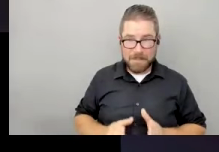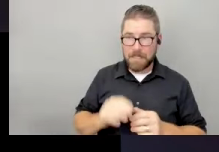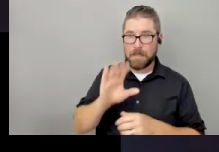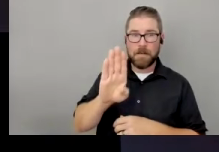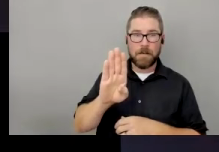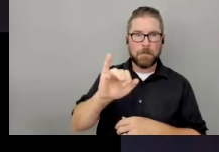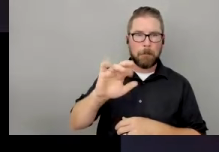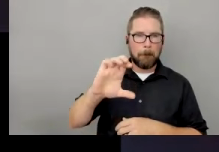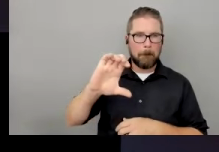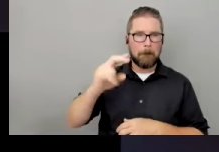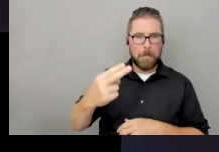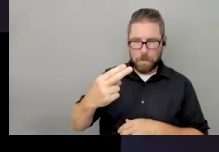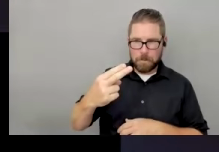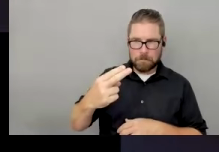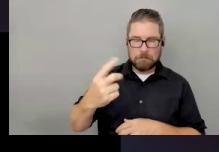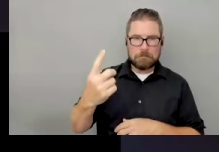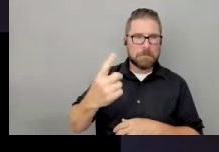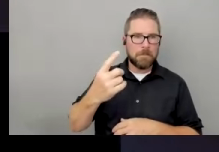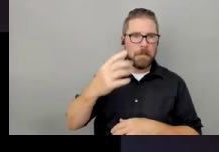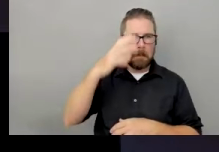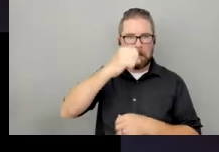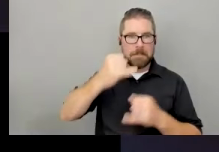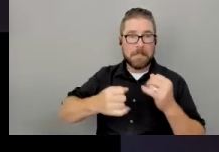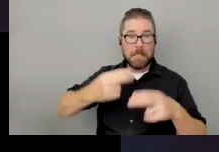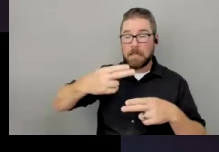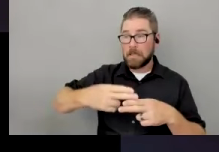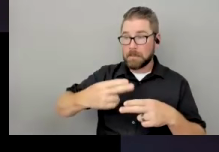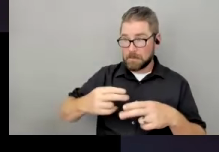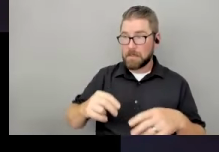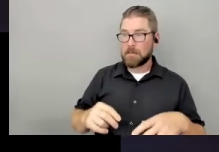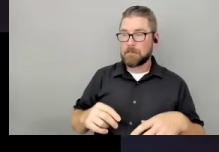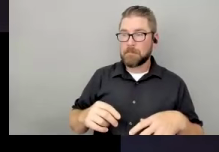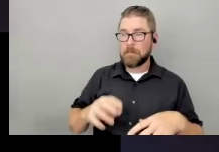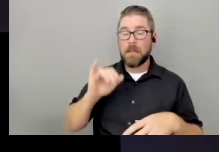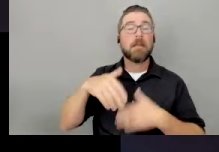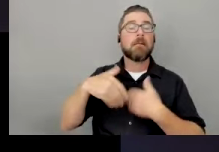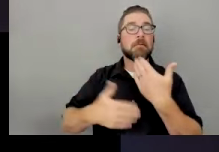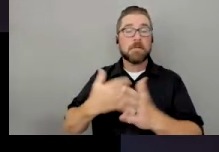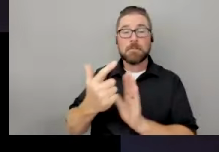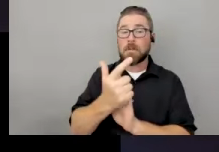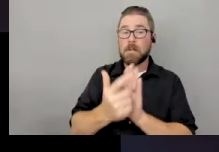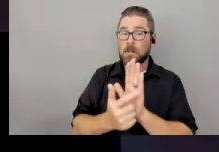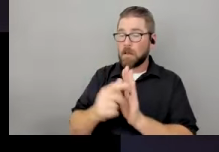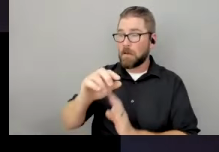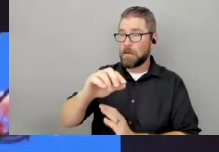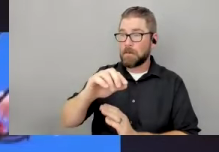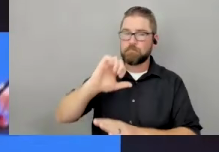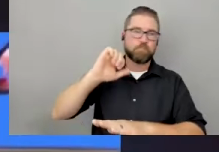for congressional debate when it finally became law in June of 1972.